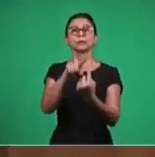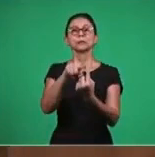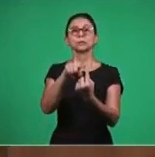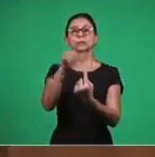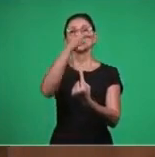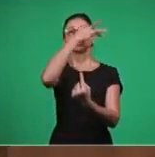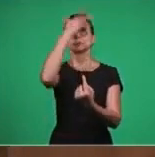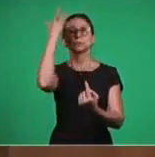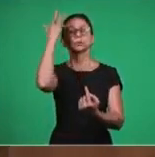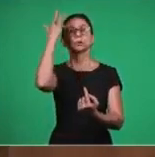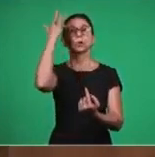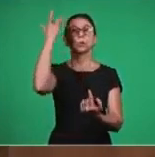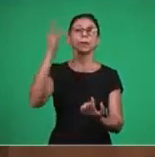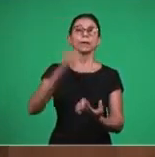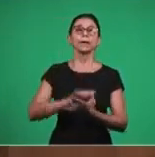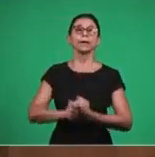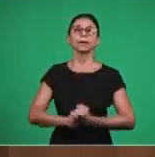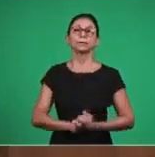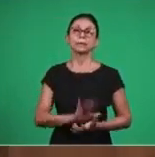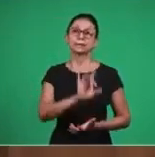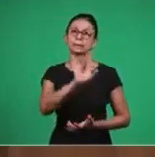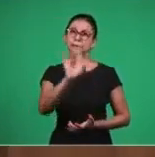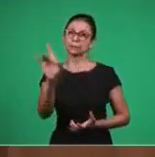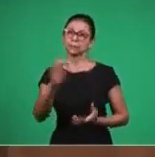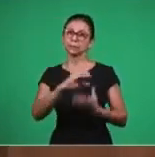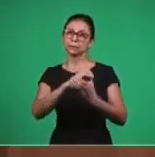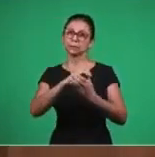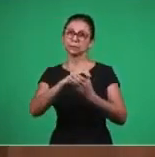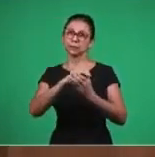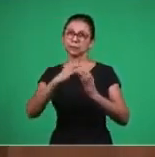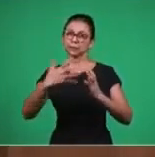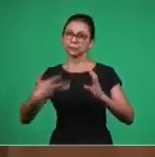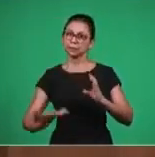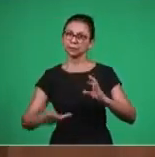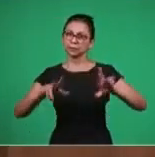first excuse. It's a type of person, a person that then you ask.